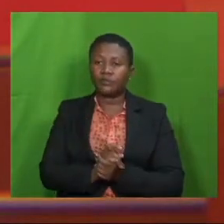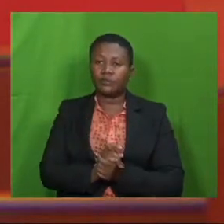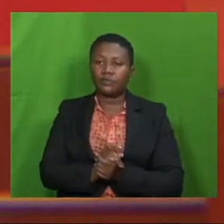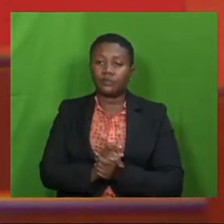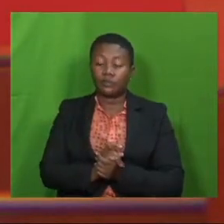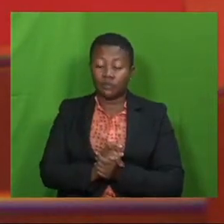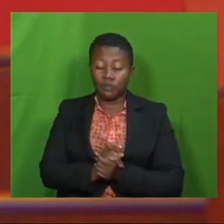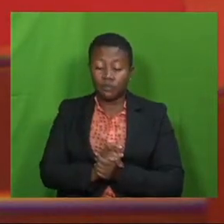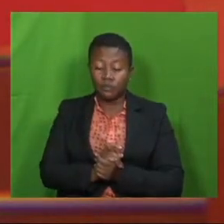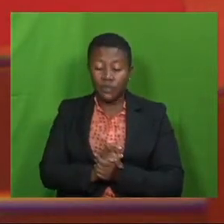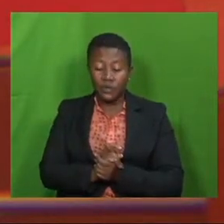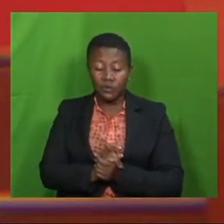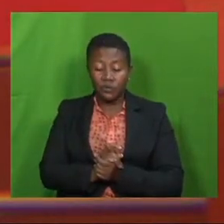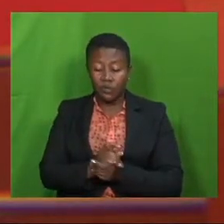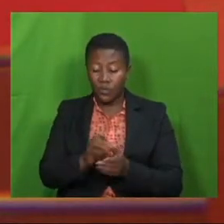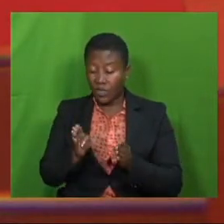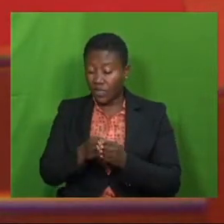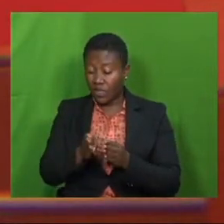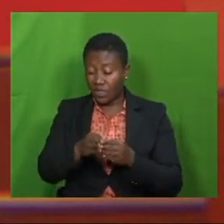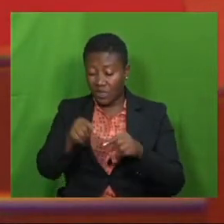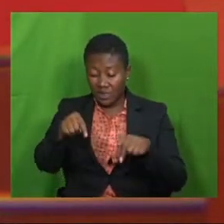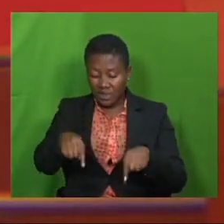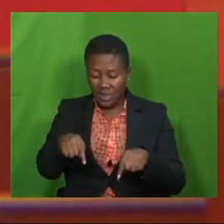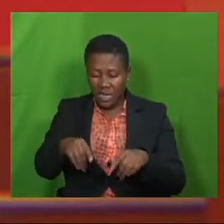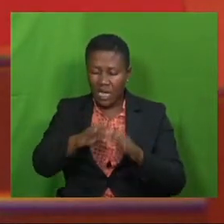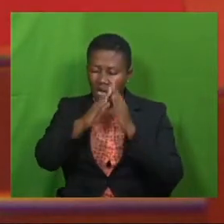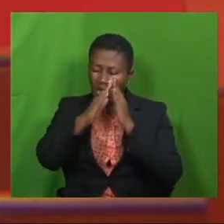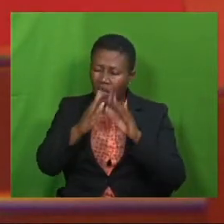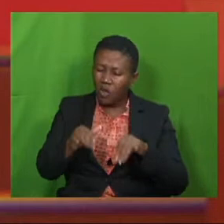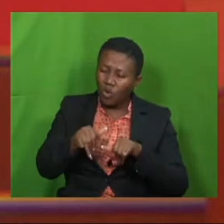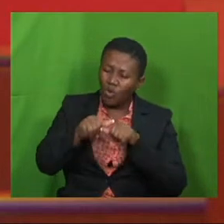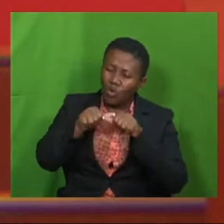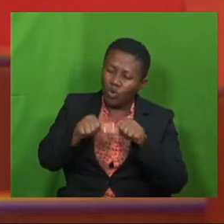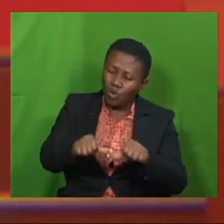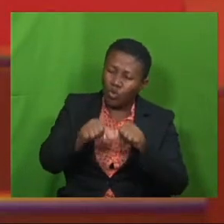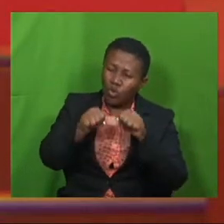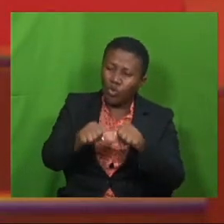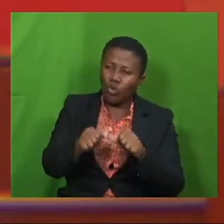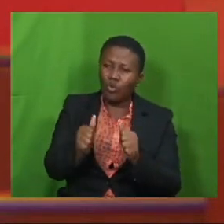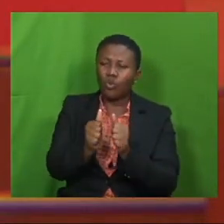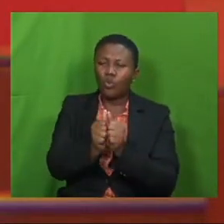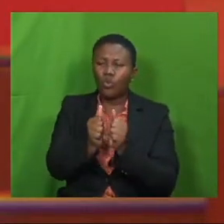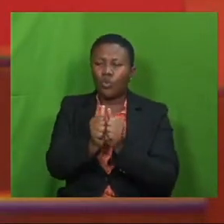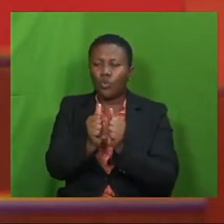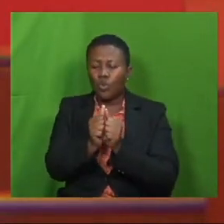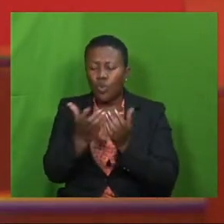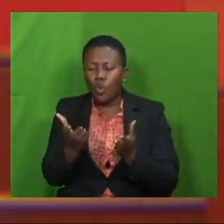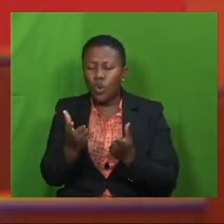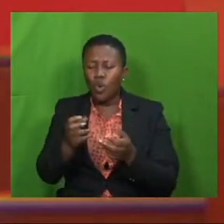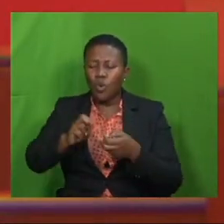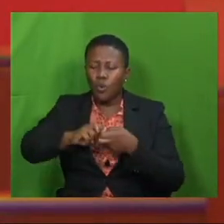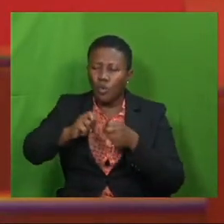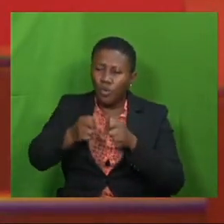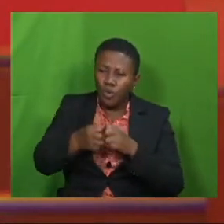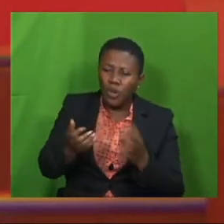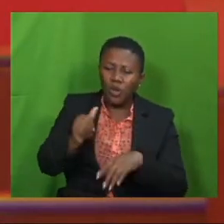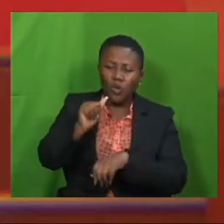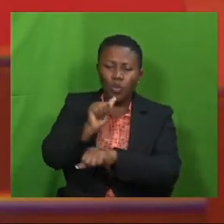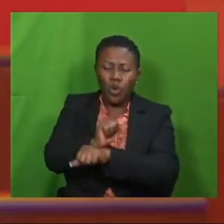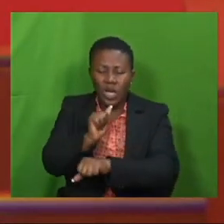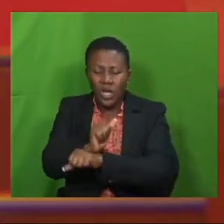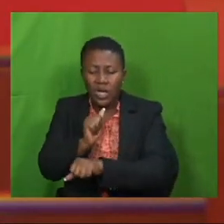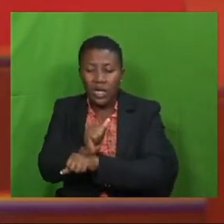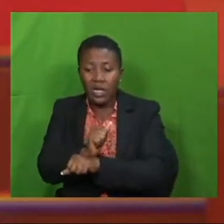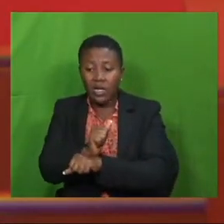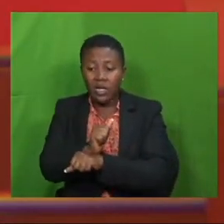During this meeting, the House continued with critical oversight and accountability function. Along the